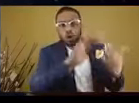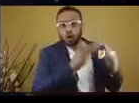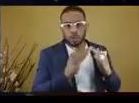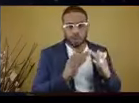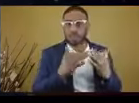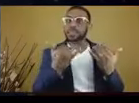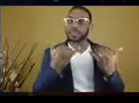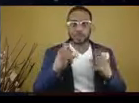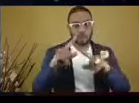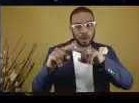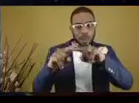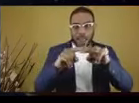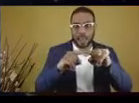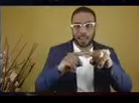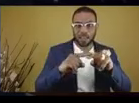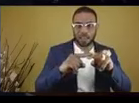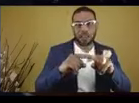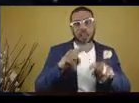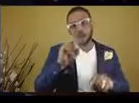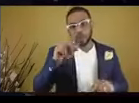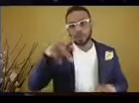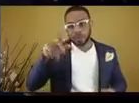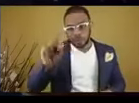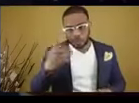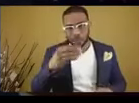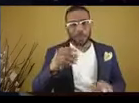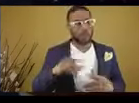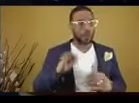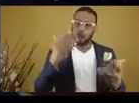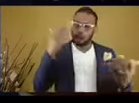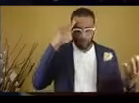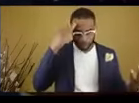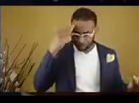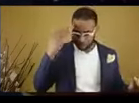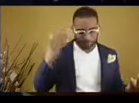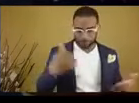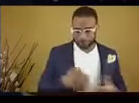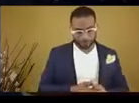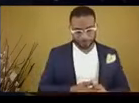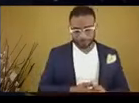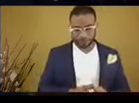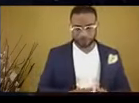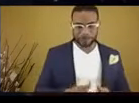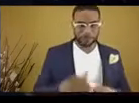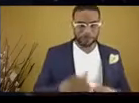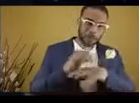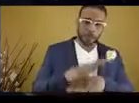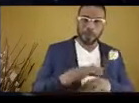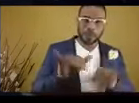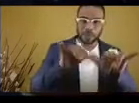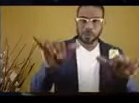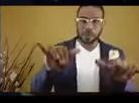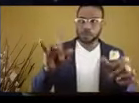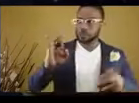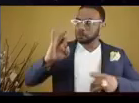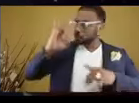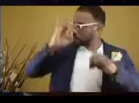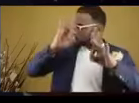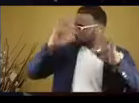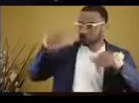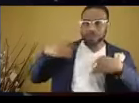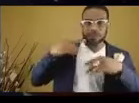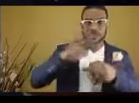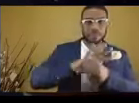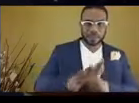still rely on USPS, and which we all know, the mail system has been horrible since the